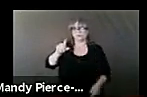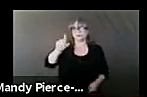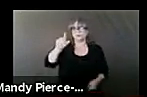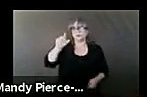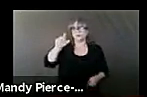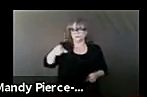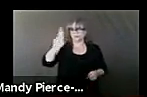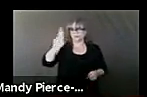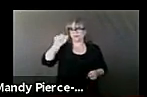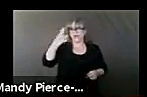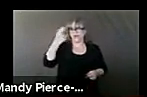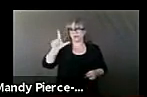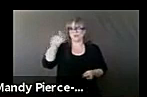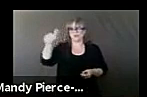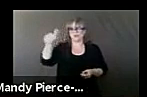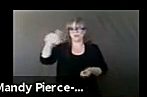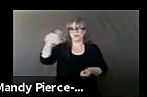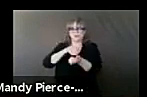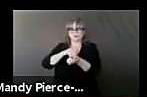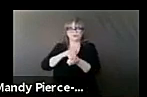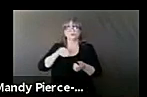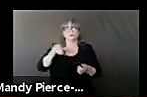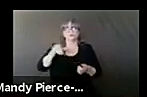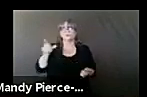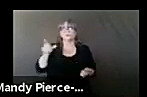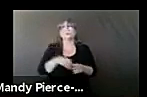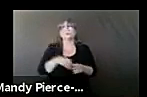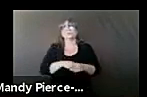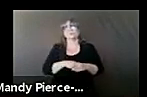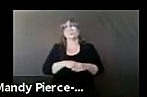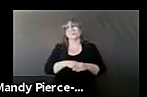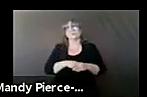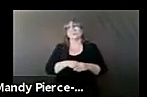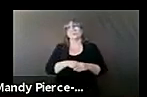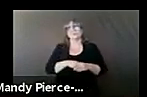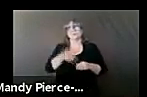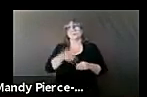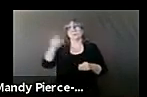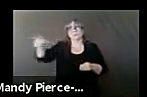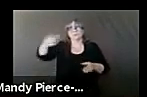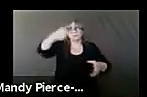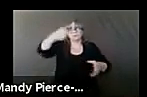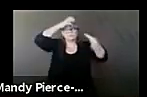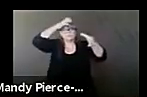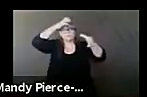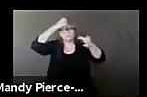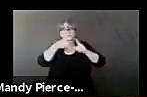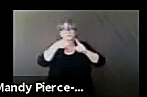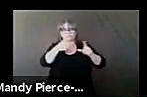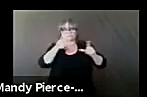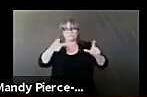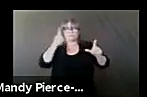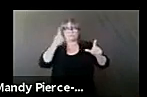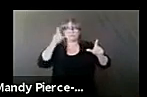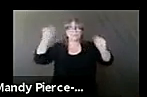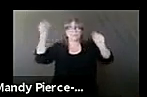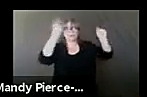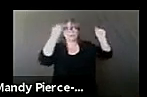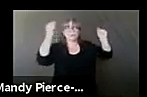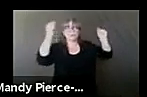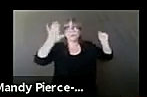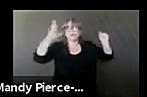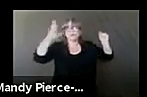We know that news reports are circulating that show Colorado has hit the peak of cases. In Colorado, we are relying on the best data we